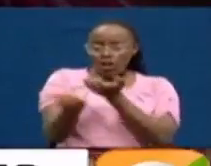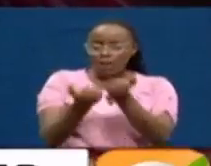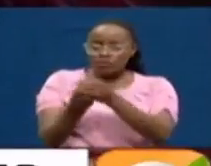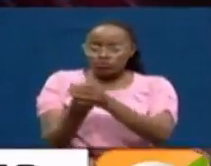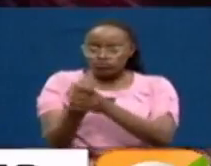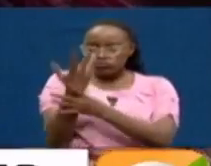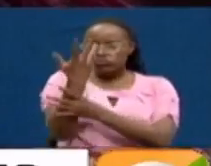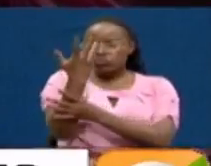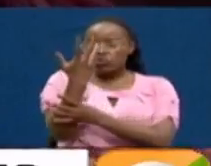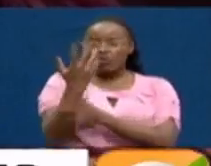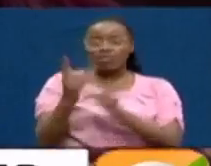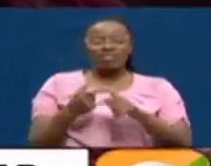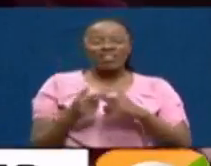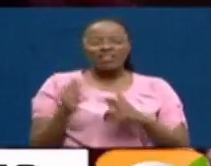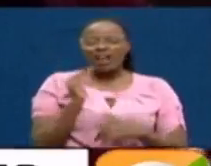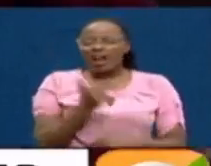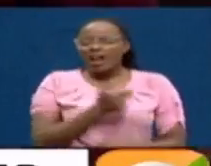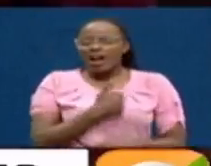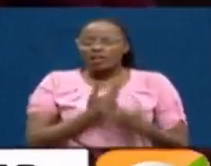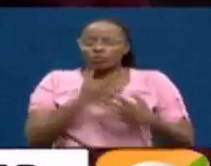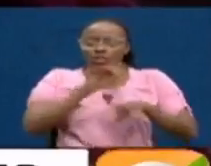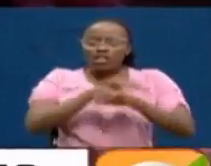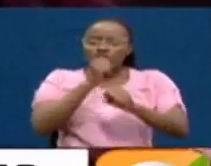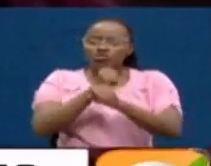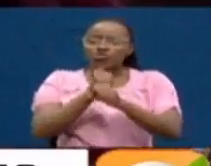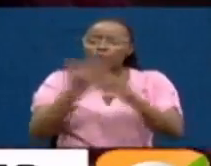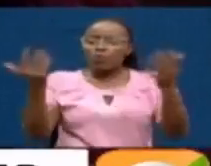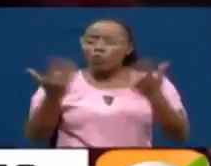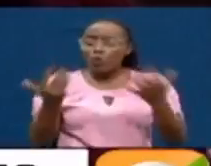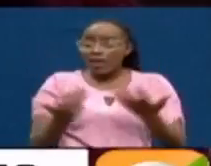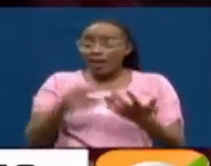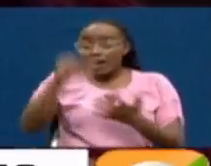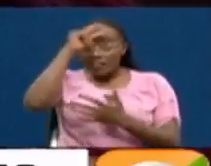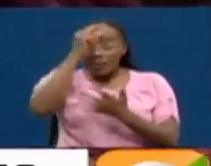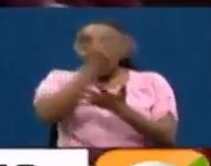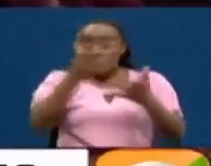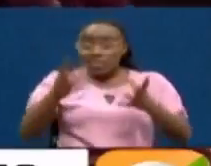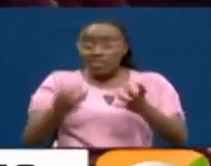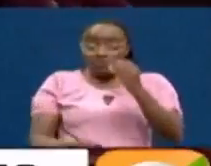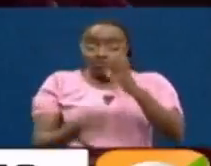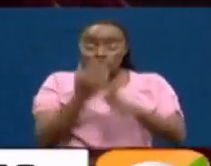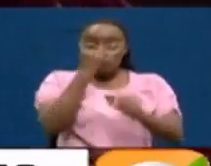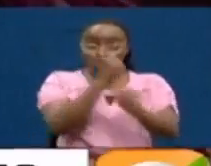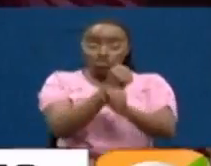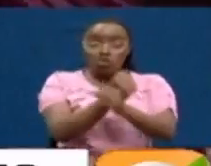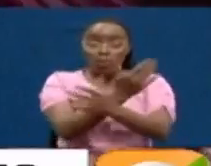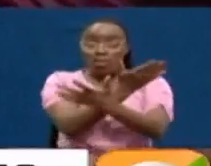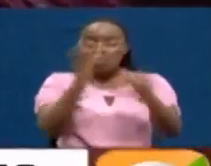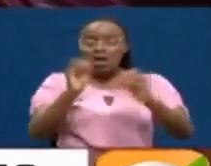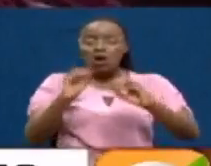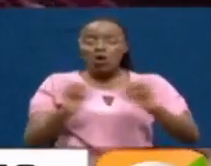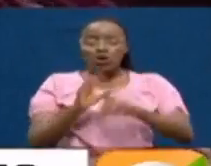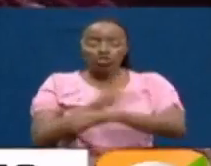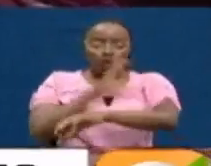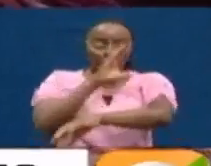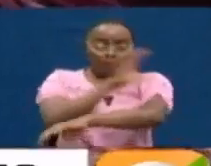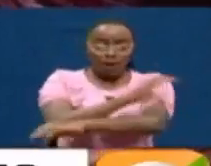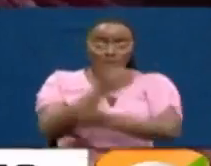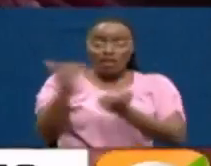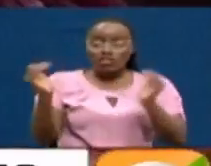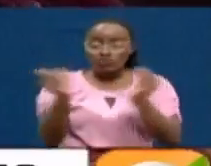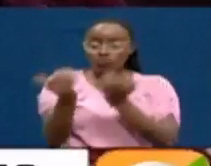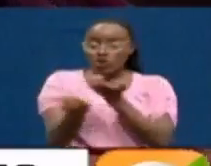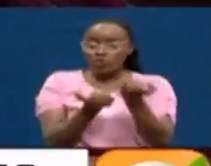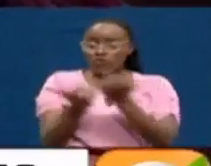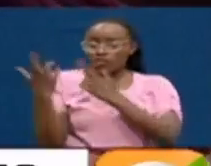and thrive, yeah, where are we going to look for these jobs? The government is not going to look for jobs, to create jobs out of the blues. We are supposed to empower the SMEs. It's